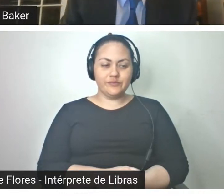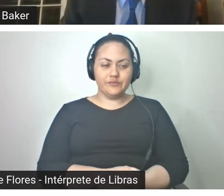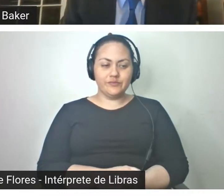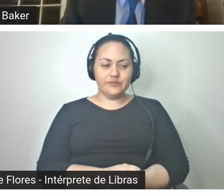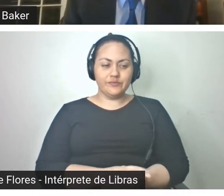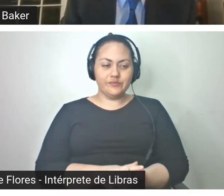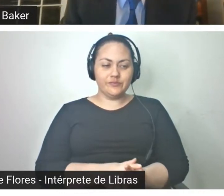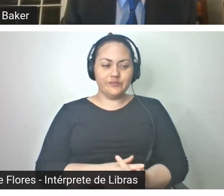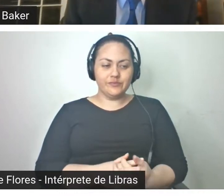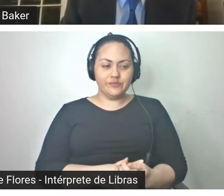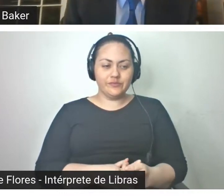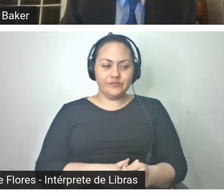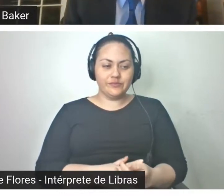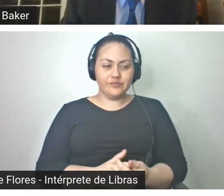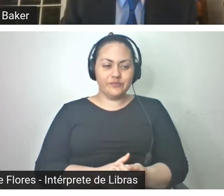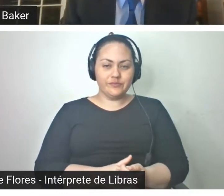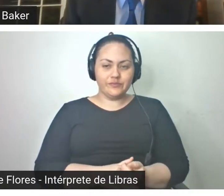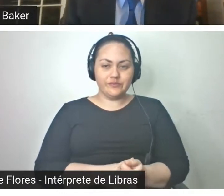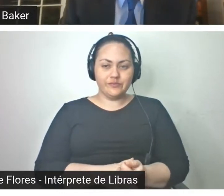the middle class,